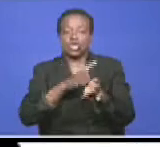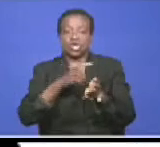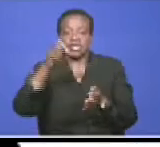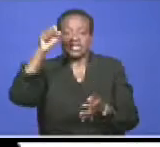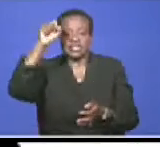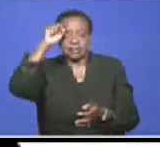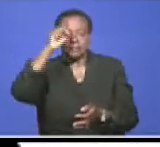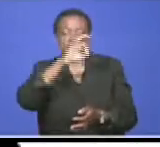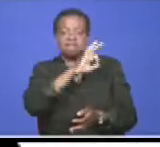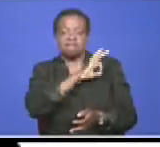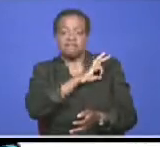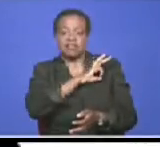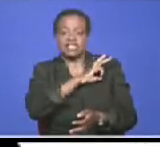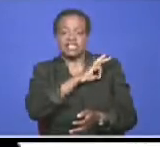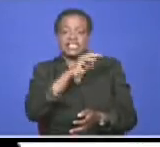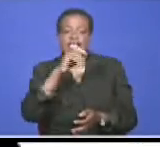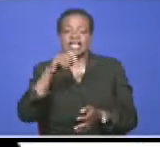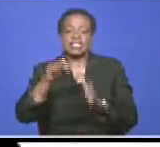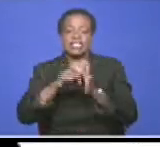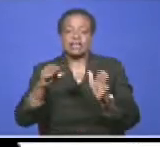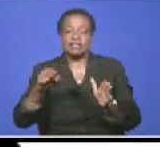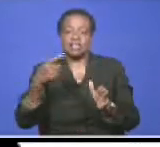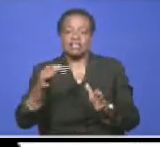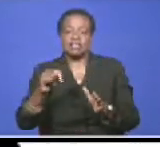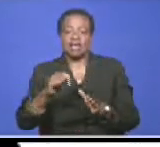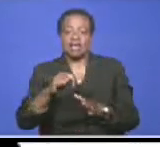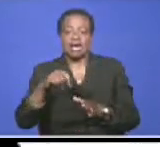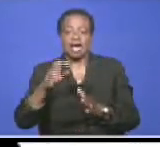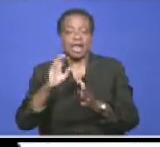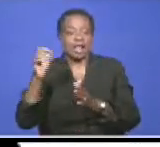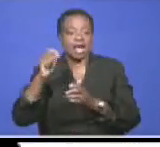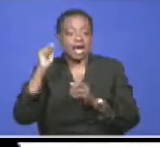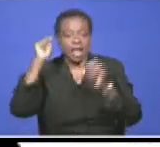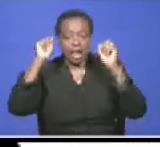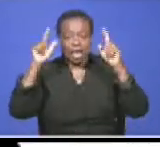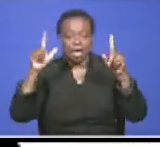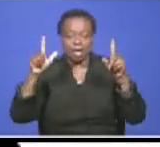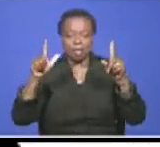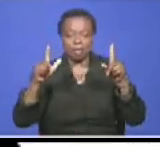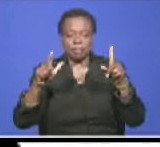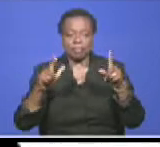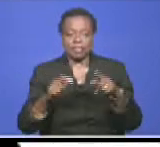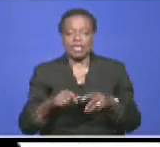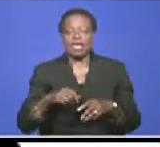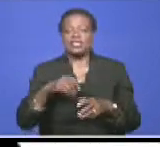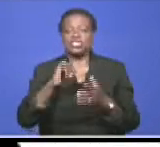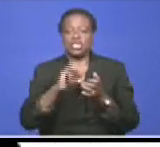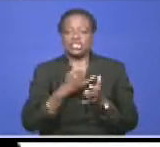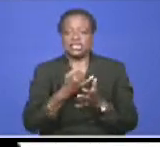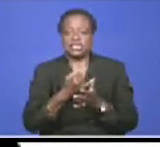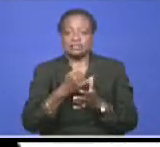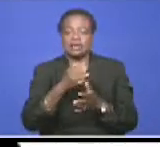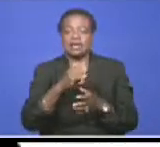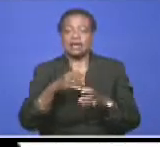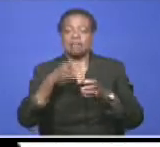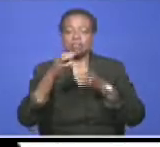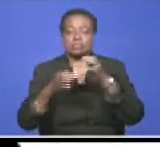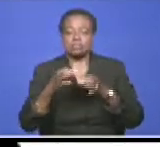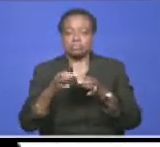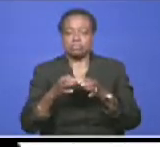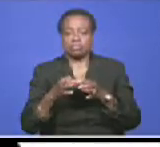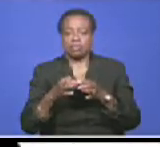succeeded in sounding the alarm about dental operations in the capital. Just this month, a foreigner pleaded guilty to practicing as a